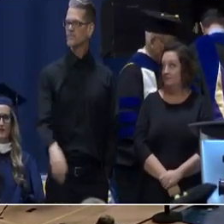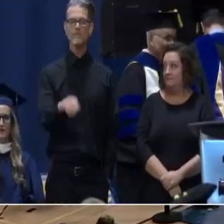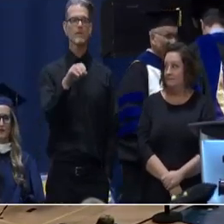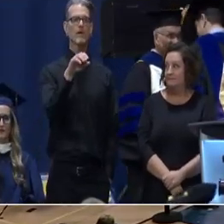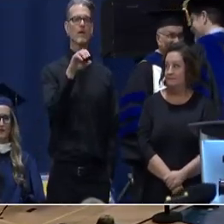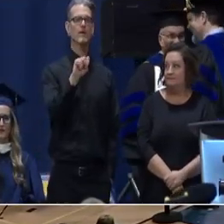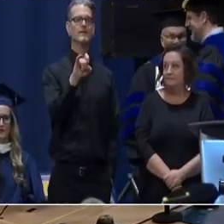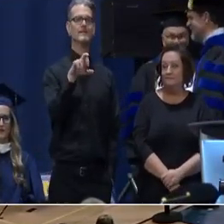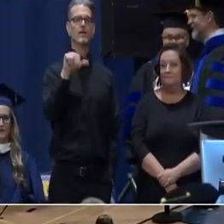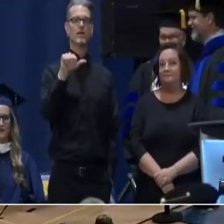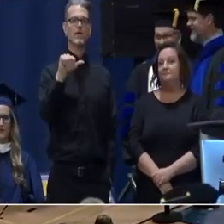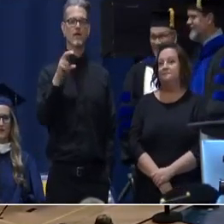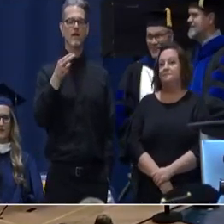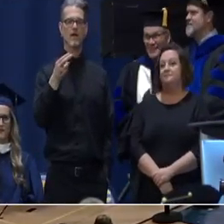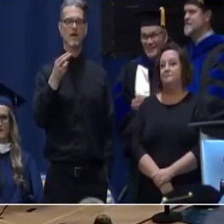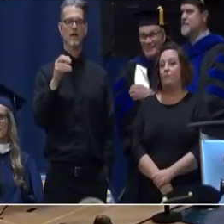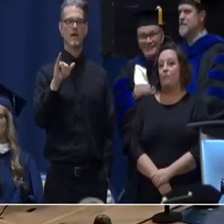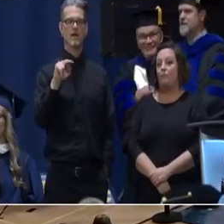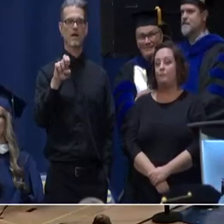Sierra Hines.